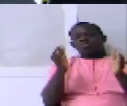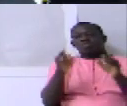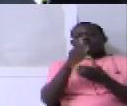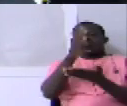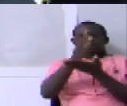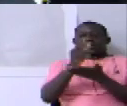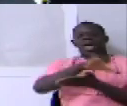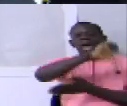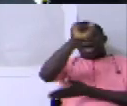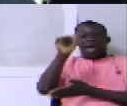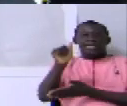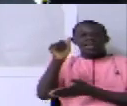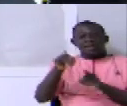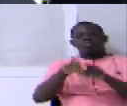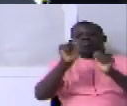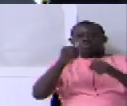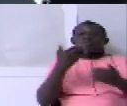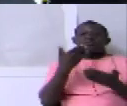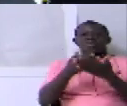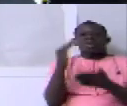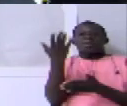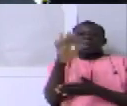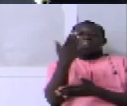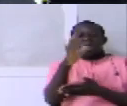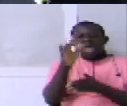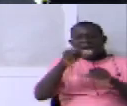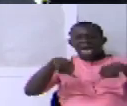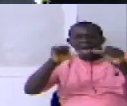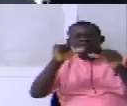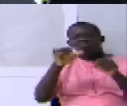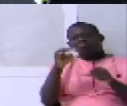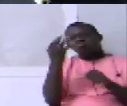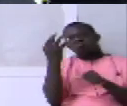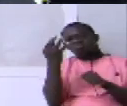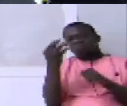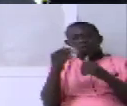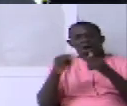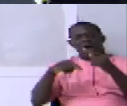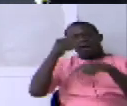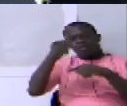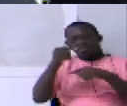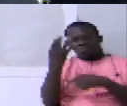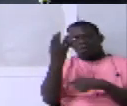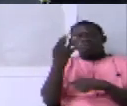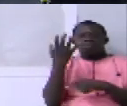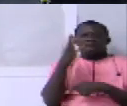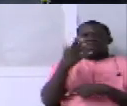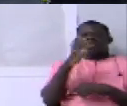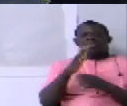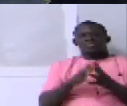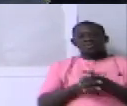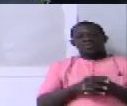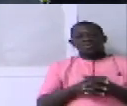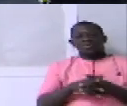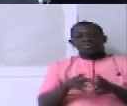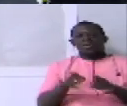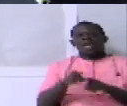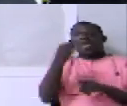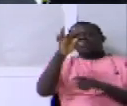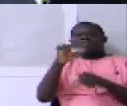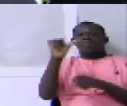witness, and we would finish maybe around 4 or a little thereafter. Well, if you come back